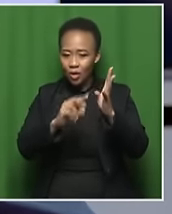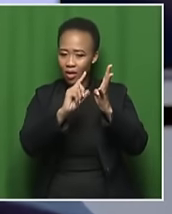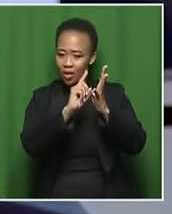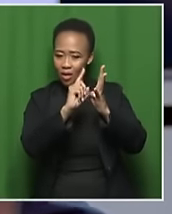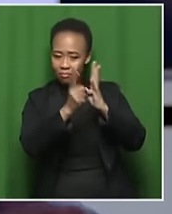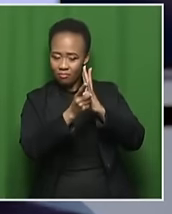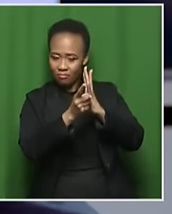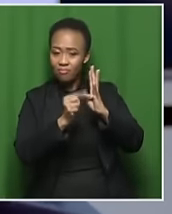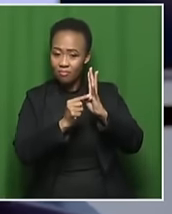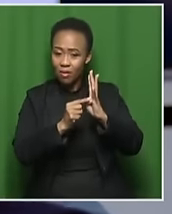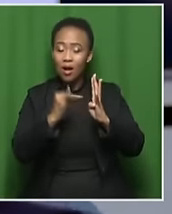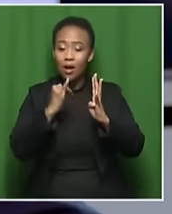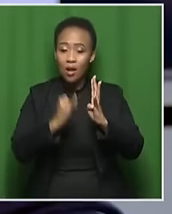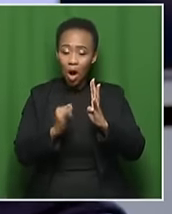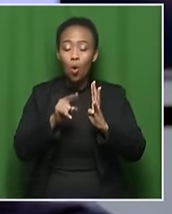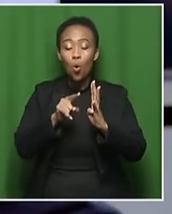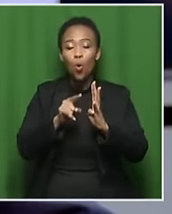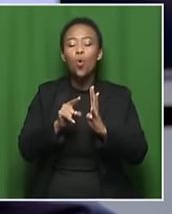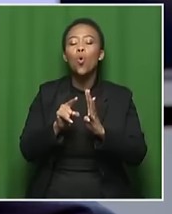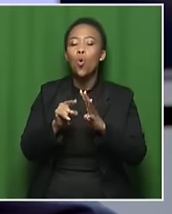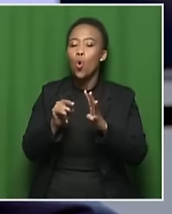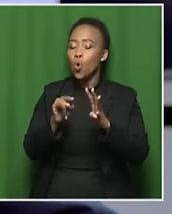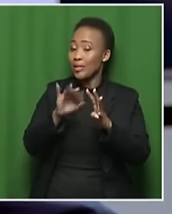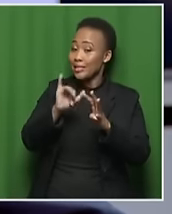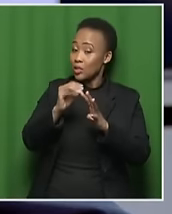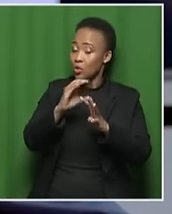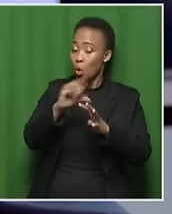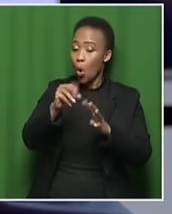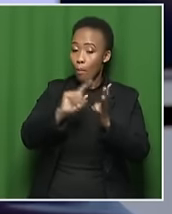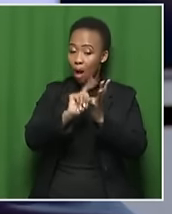only scope is fronting. What about all the other issues?